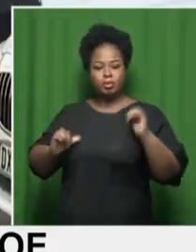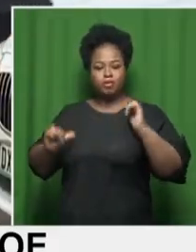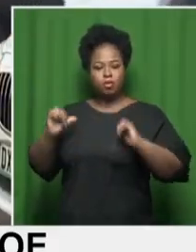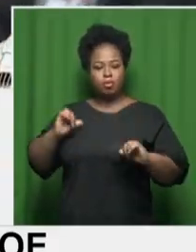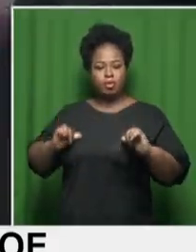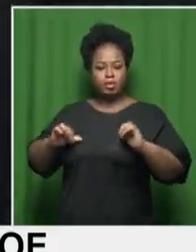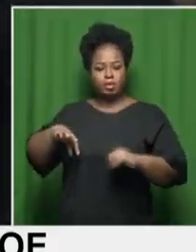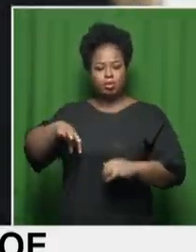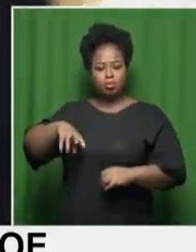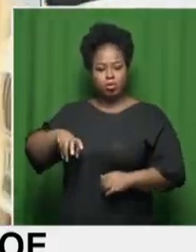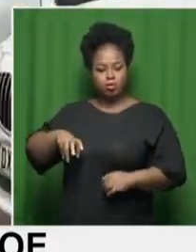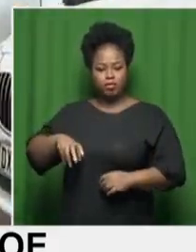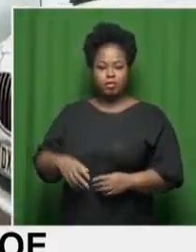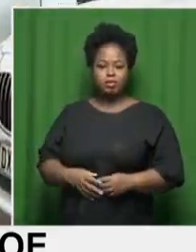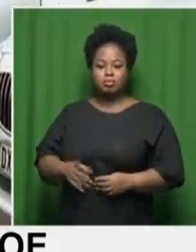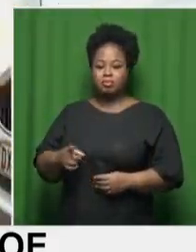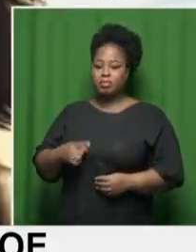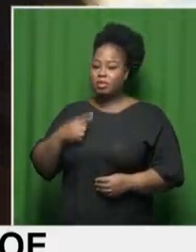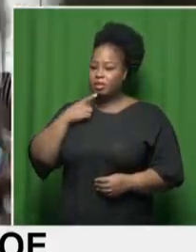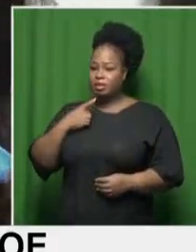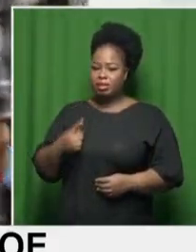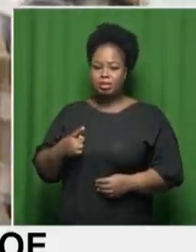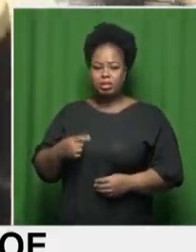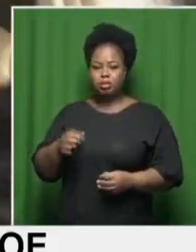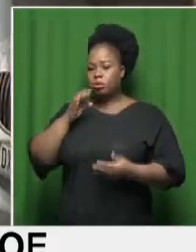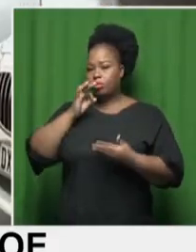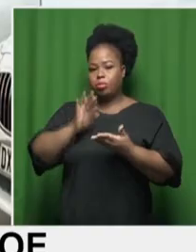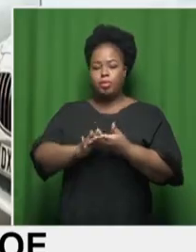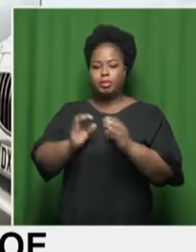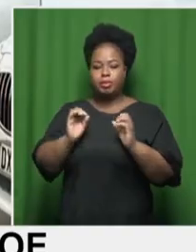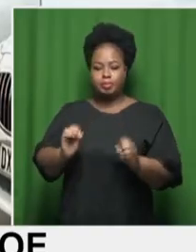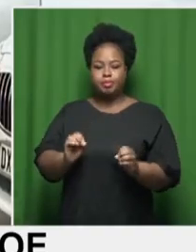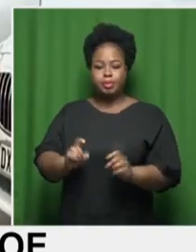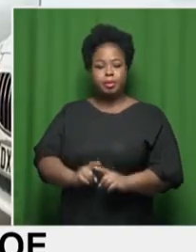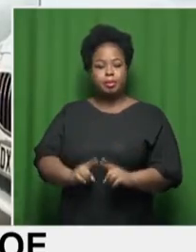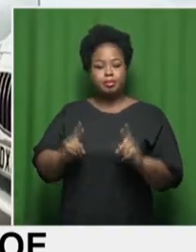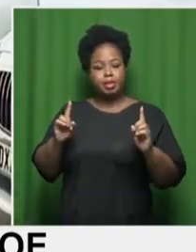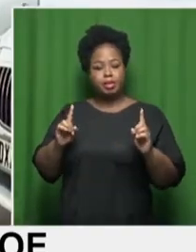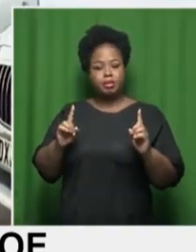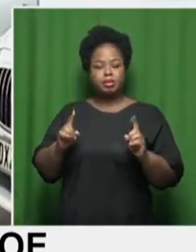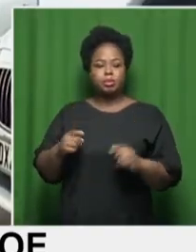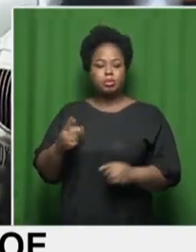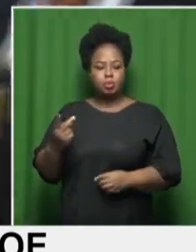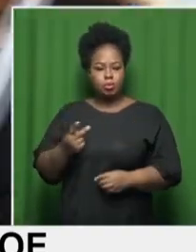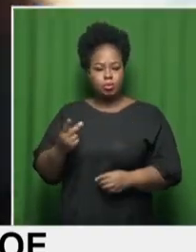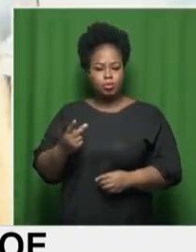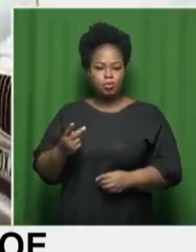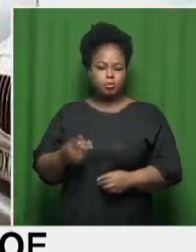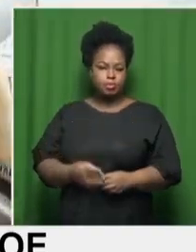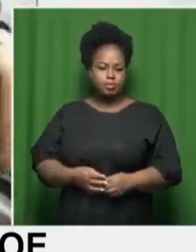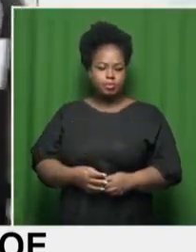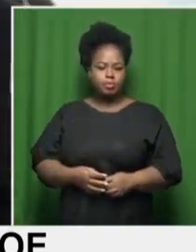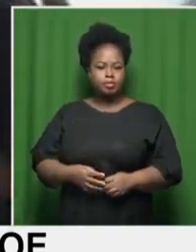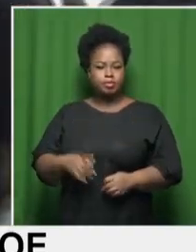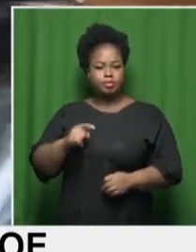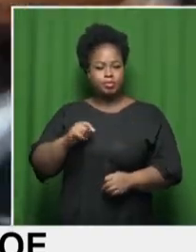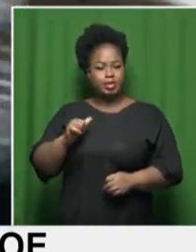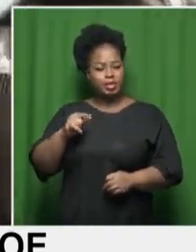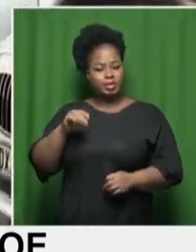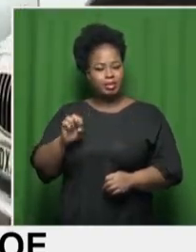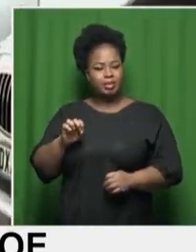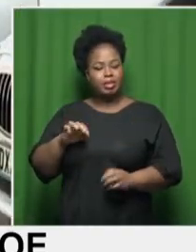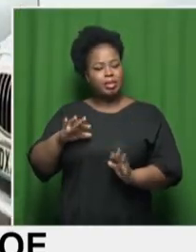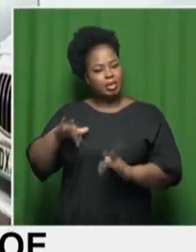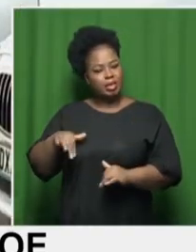the province, and saying that they are not promising anything, but one thing for sure is that Tate Makgoe leaves